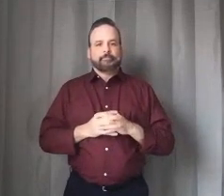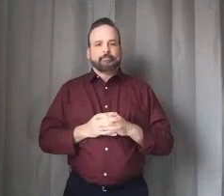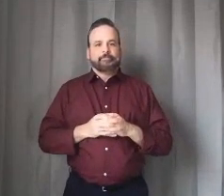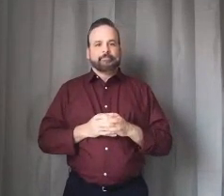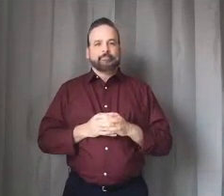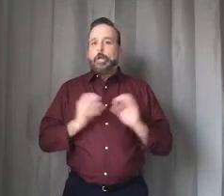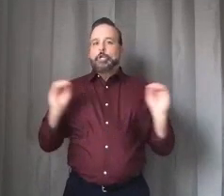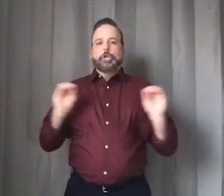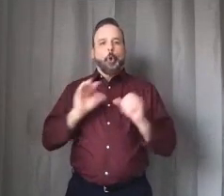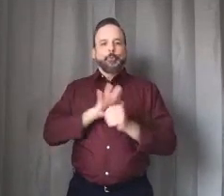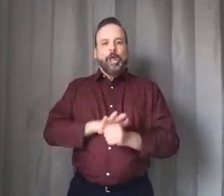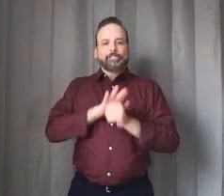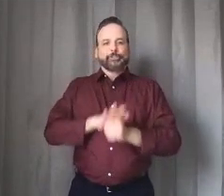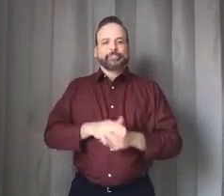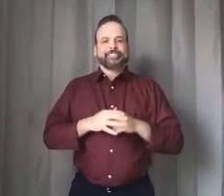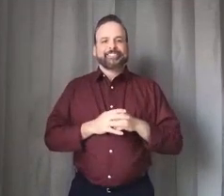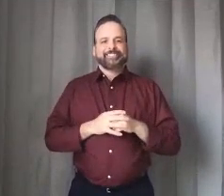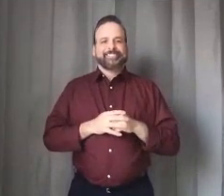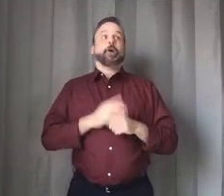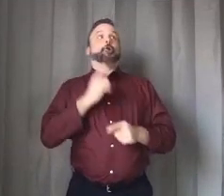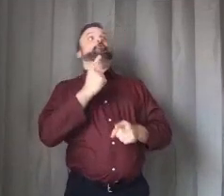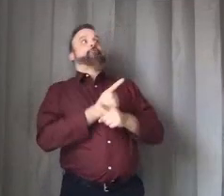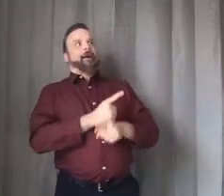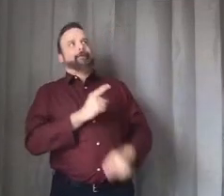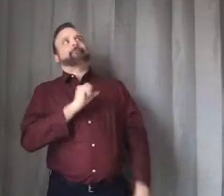No pressure. Okay. Yeah, right.